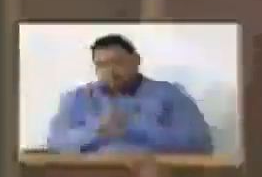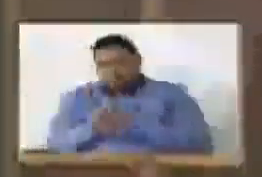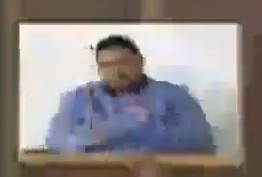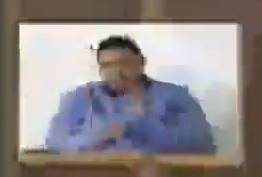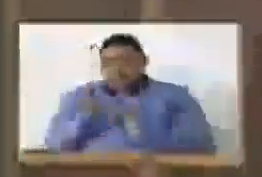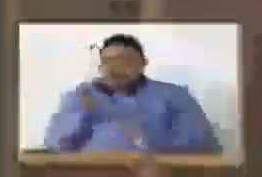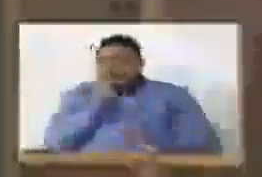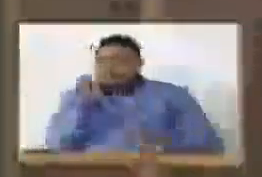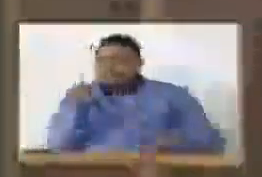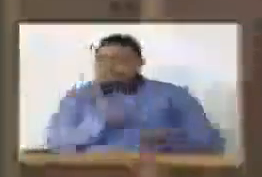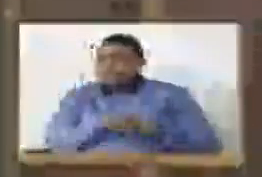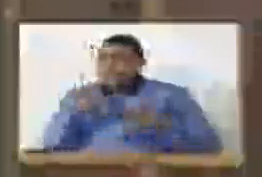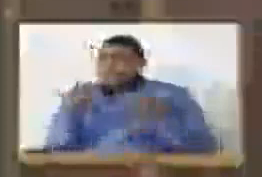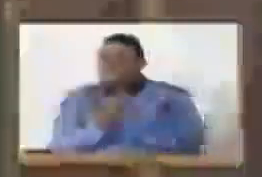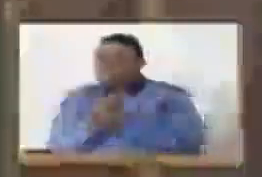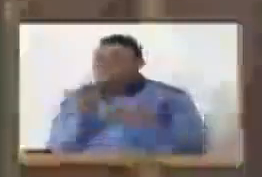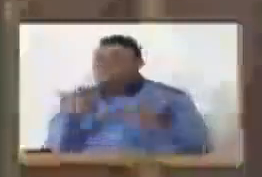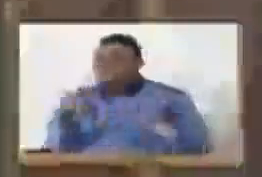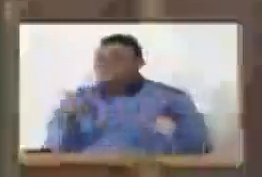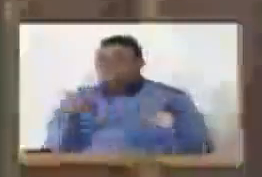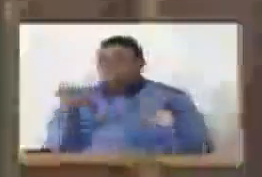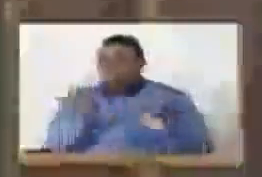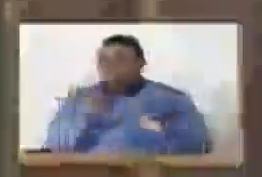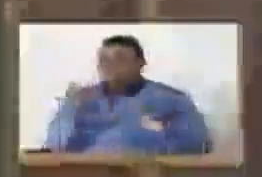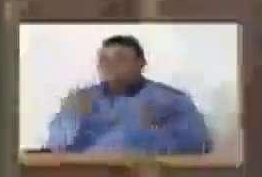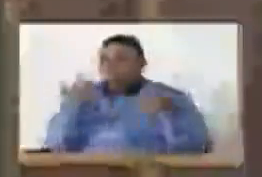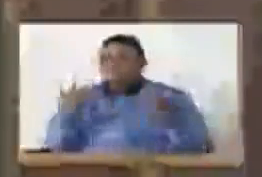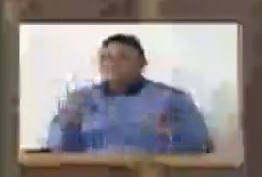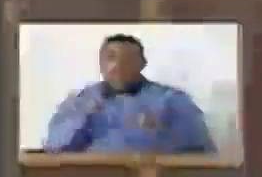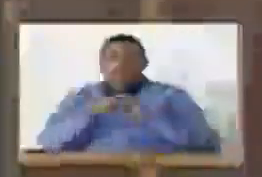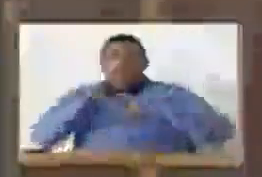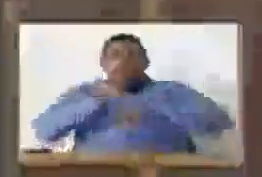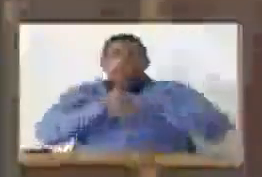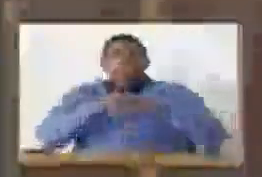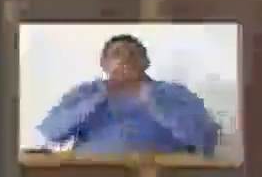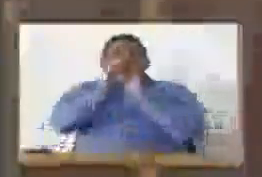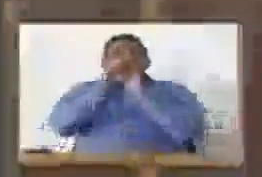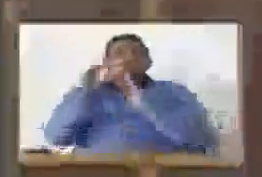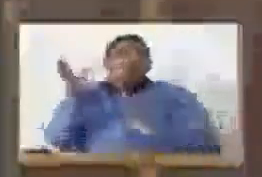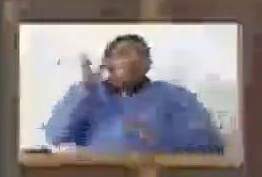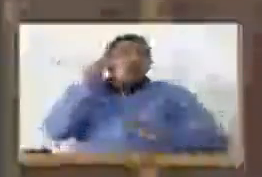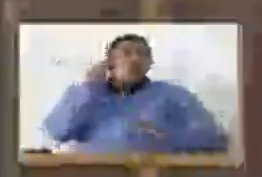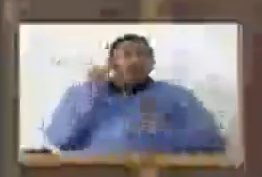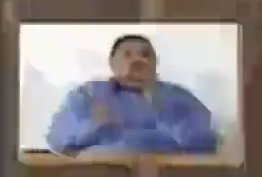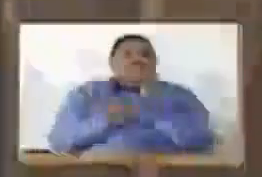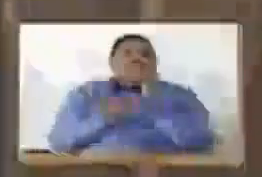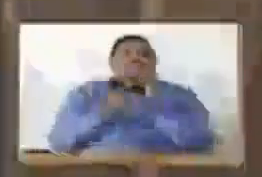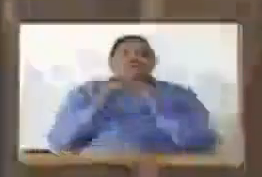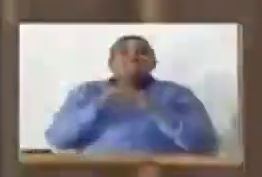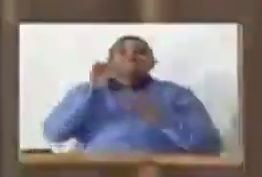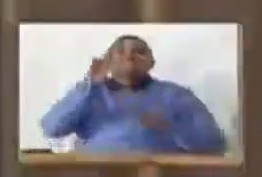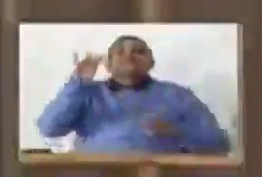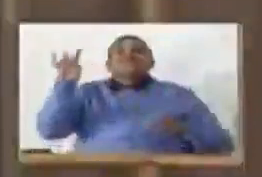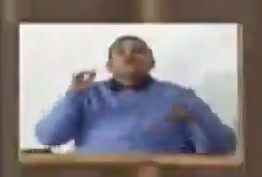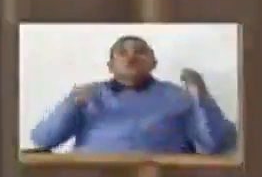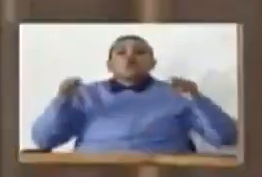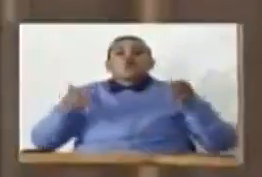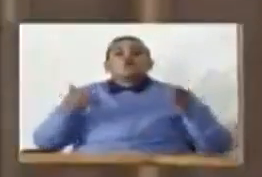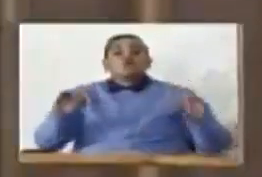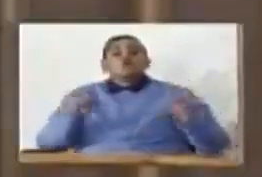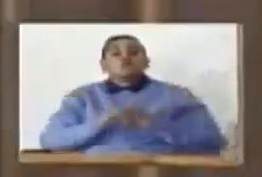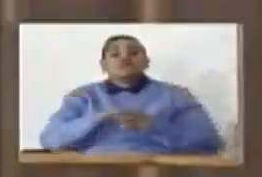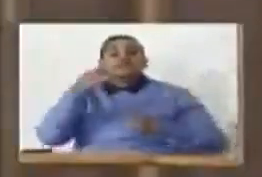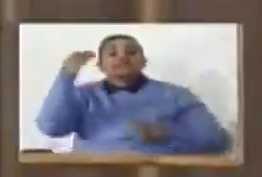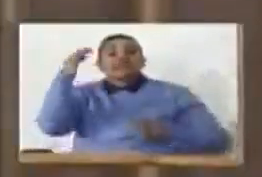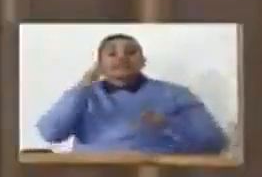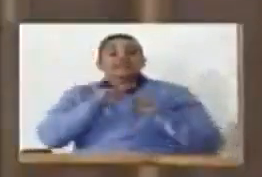disposal of cases and complete the installation of video and audio technology in 78 courtrooms across